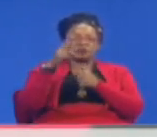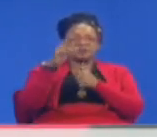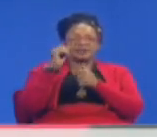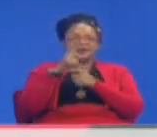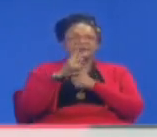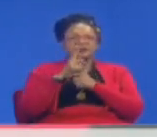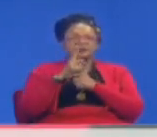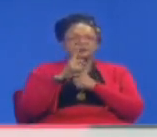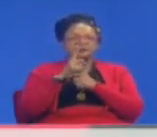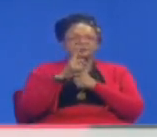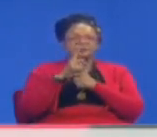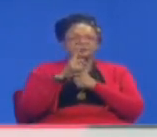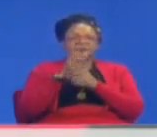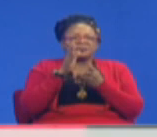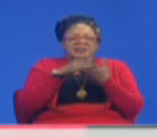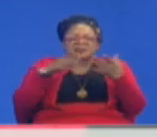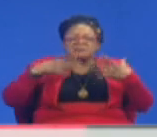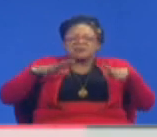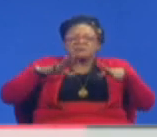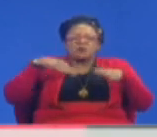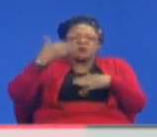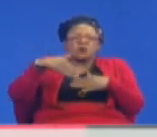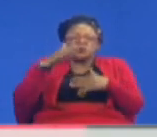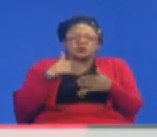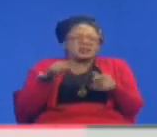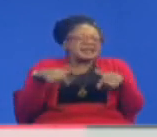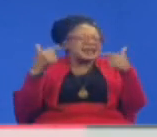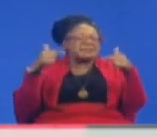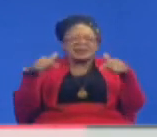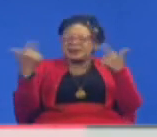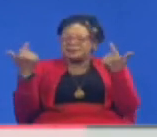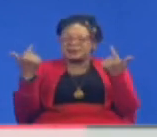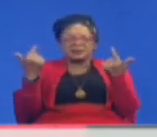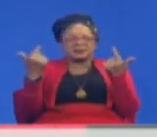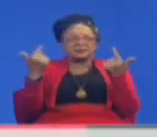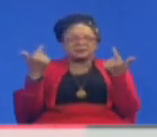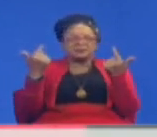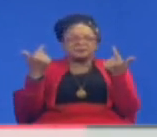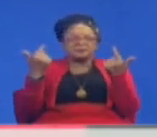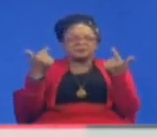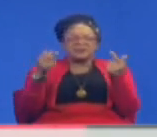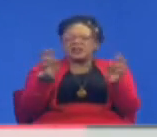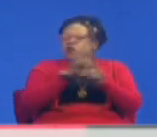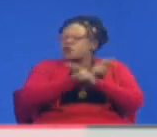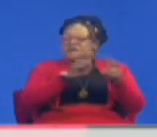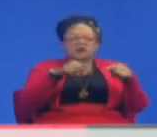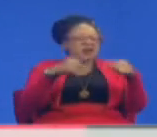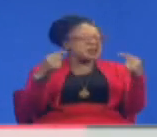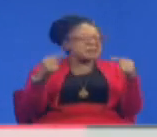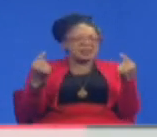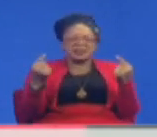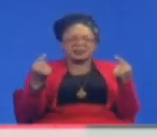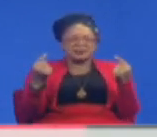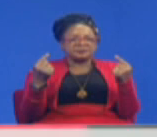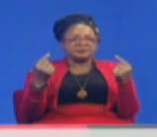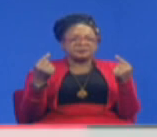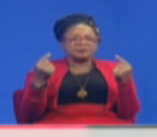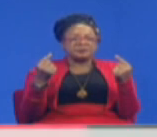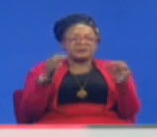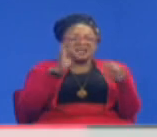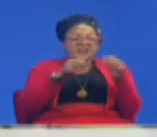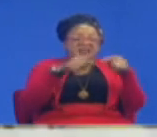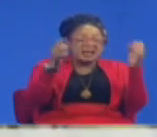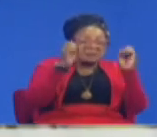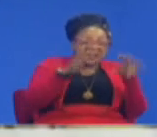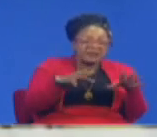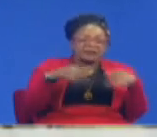some actors are always in search of enemies. They are looking for enemies. You are not an enemy, they declare you an